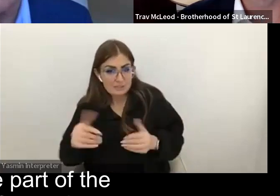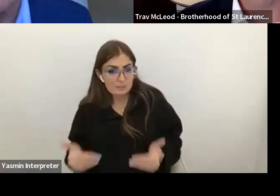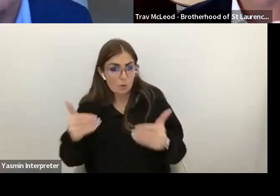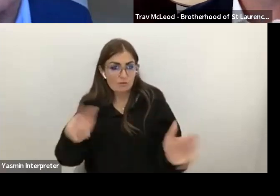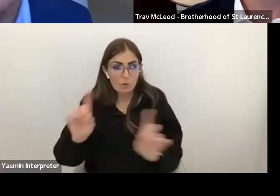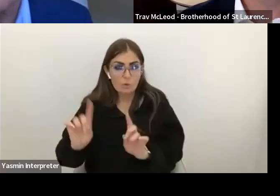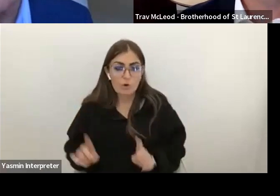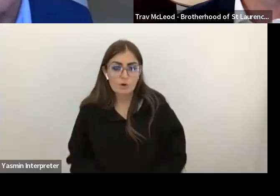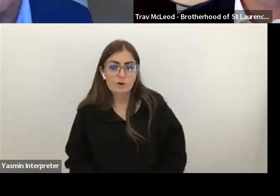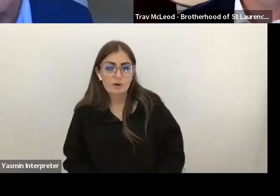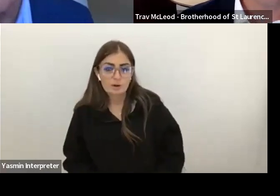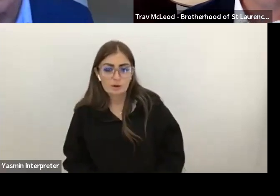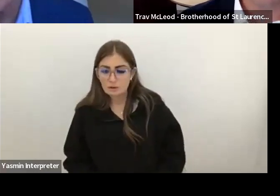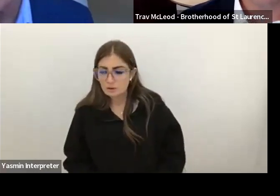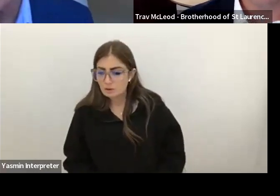not.